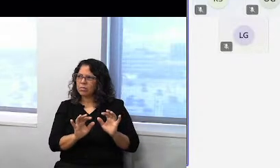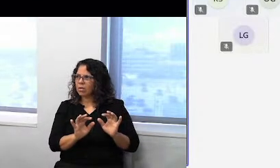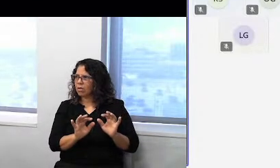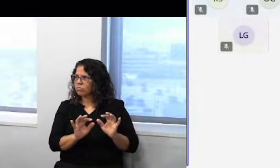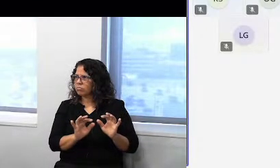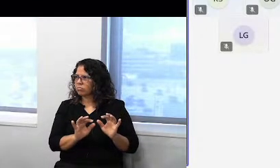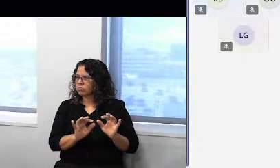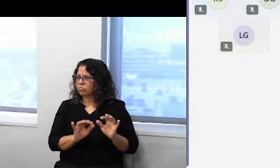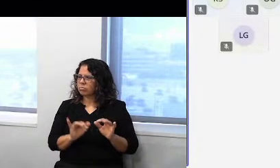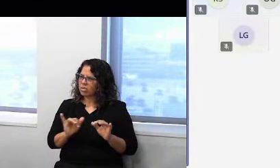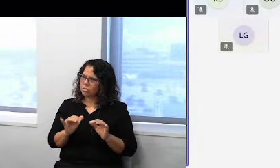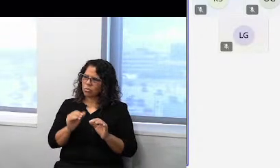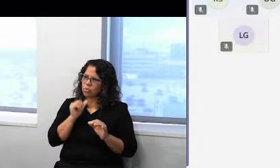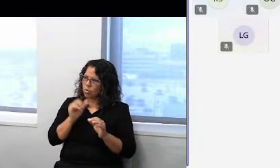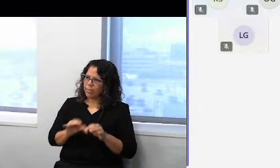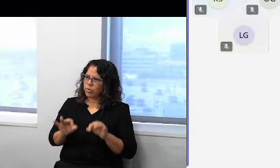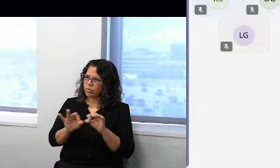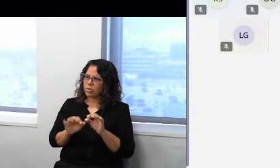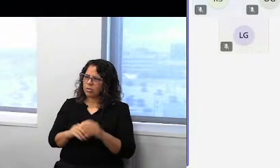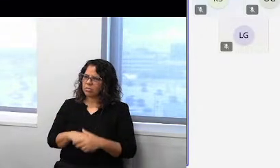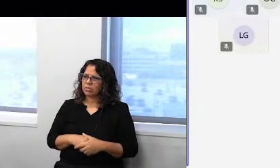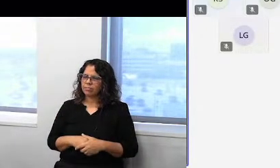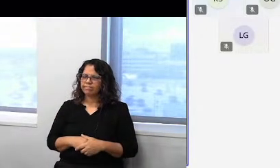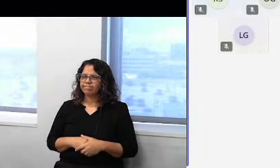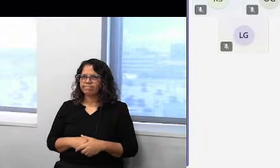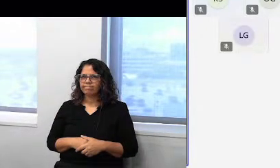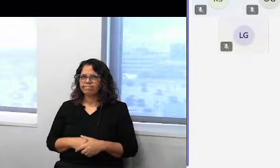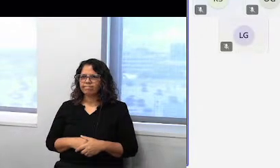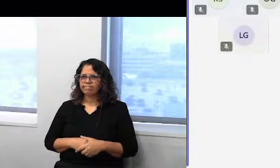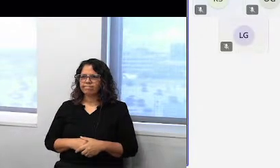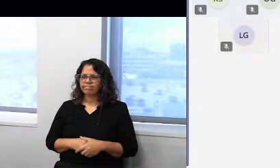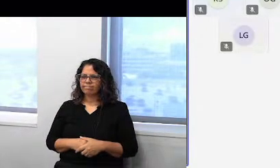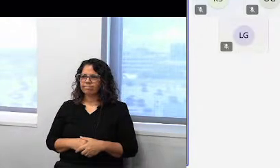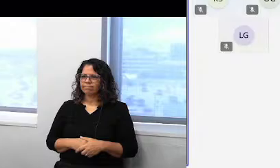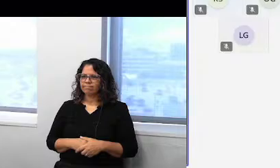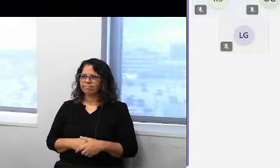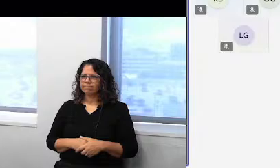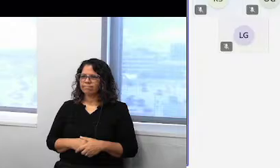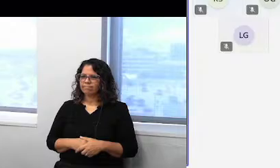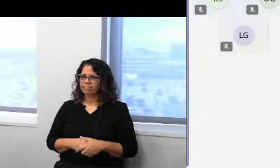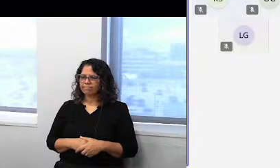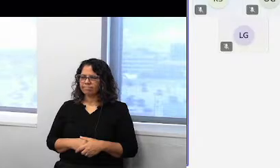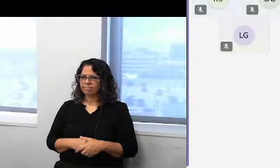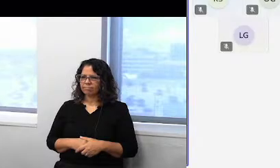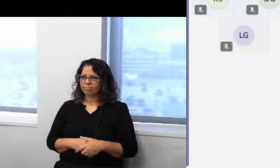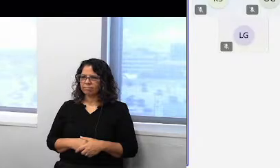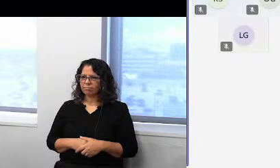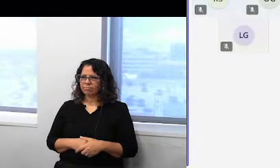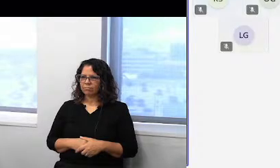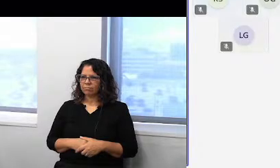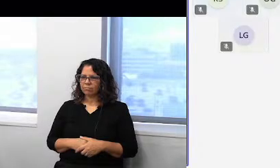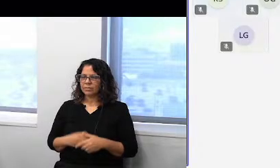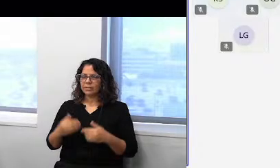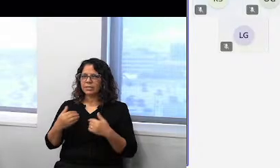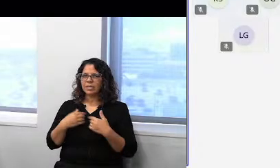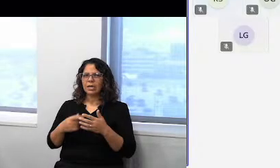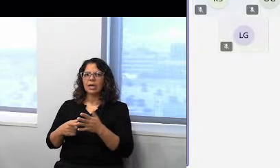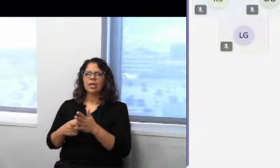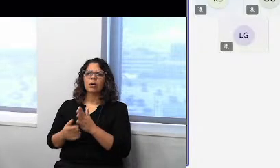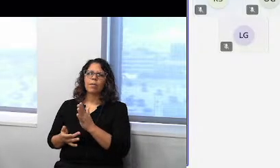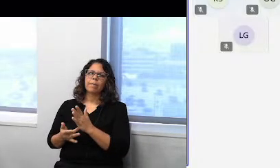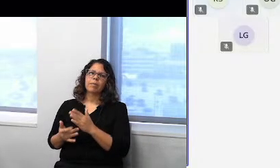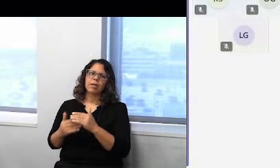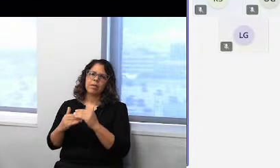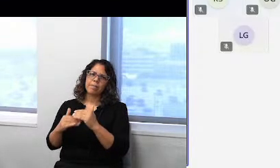storage requirement on the PPOAs? I do not agree with that. And this is the relevancy of it immediately. I'll say, I think we're